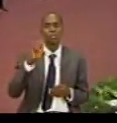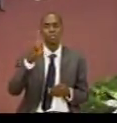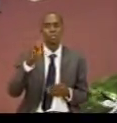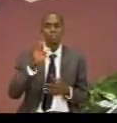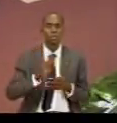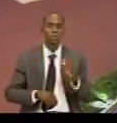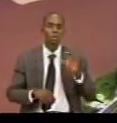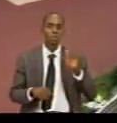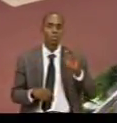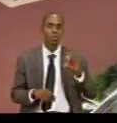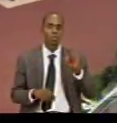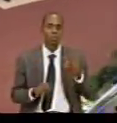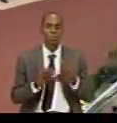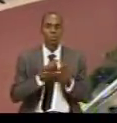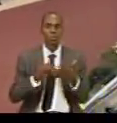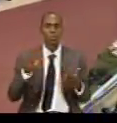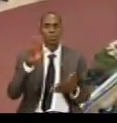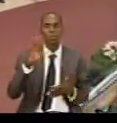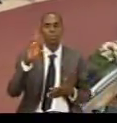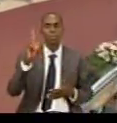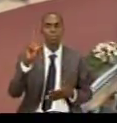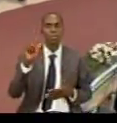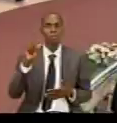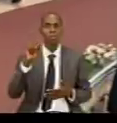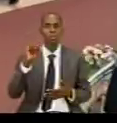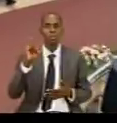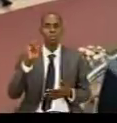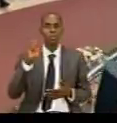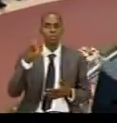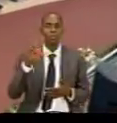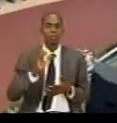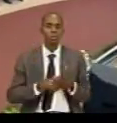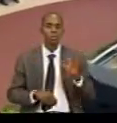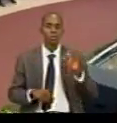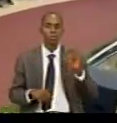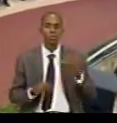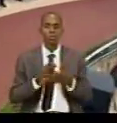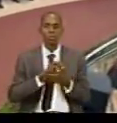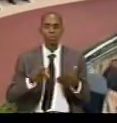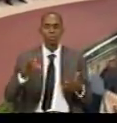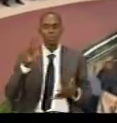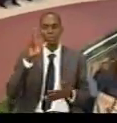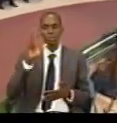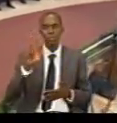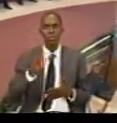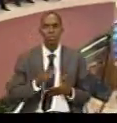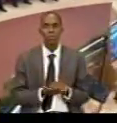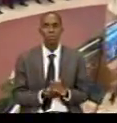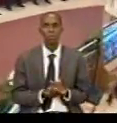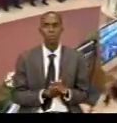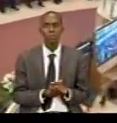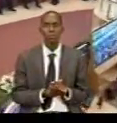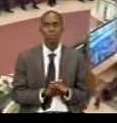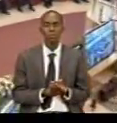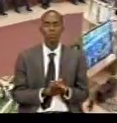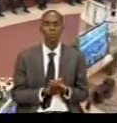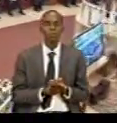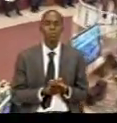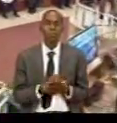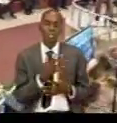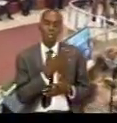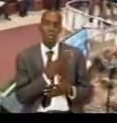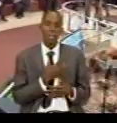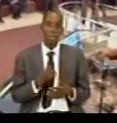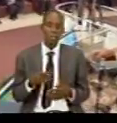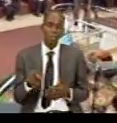we're looking at verse 3. Daniel chapter 12, and we're reading from verse 3. And they that